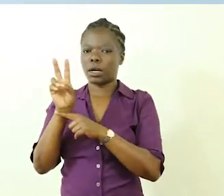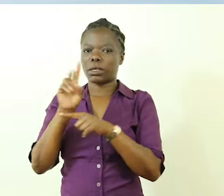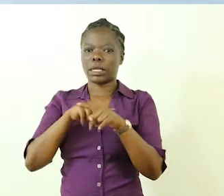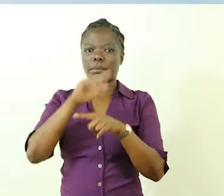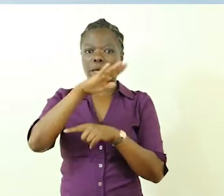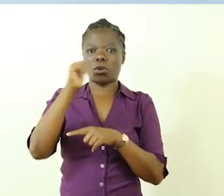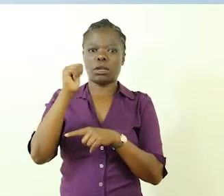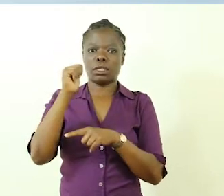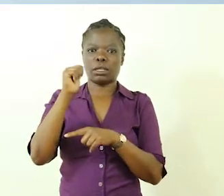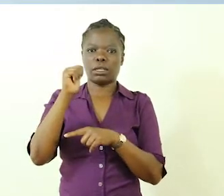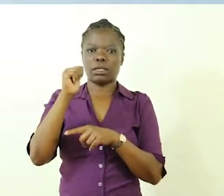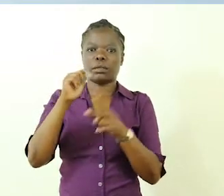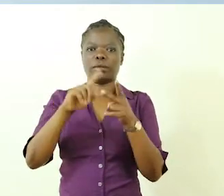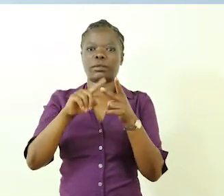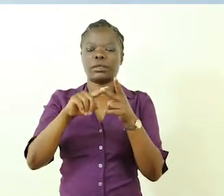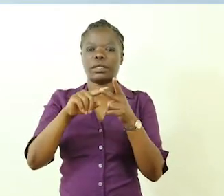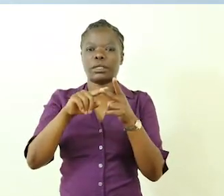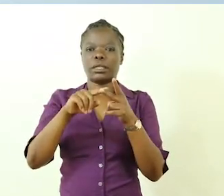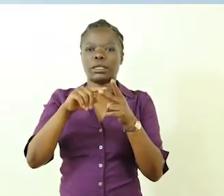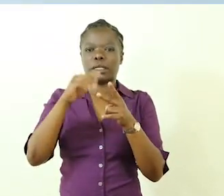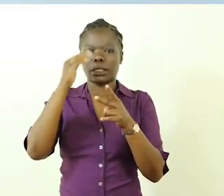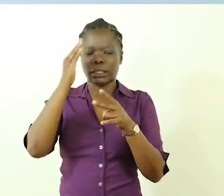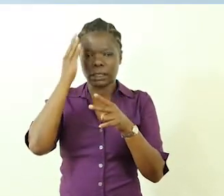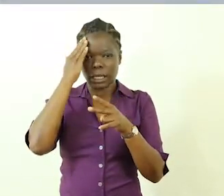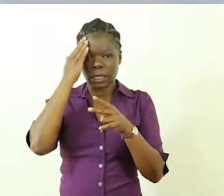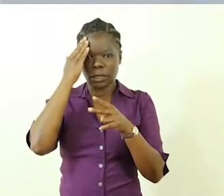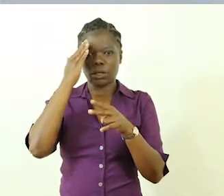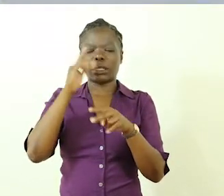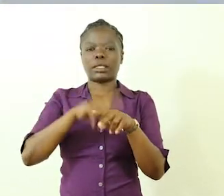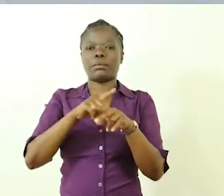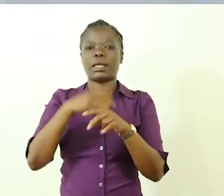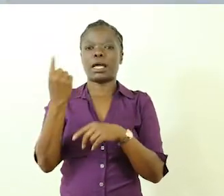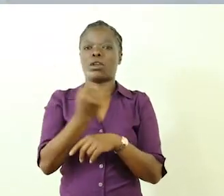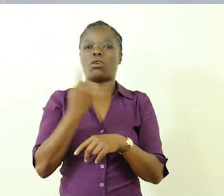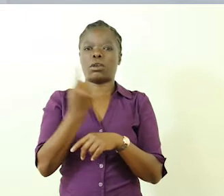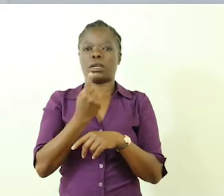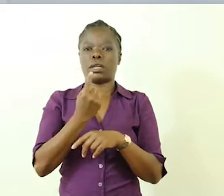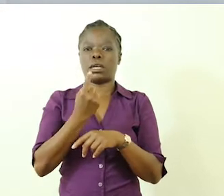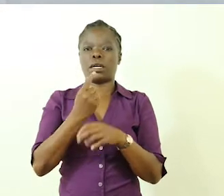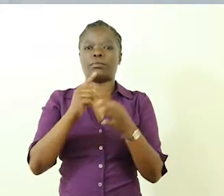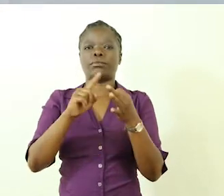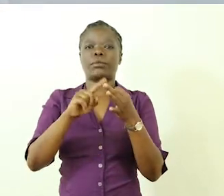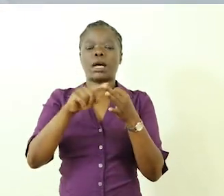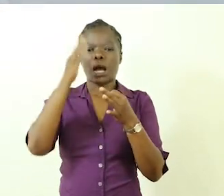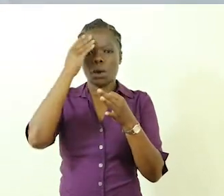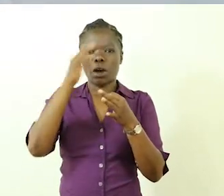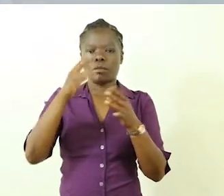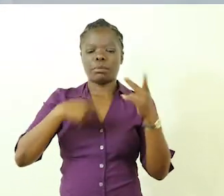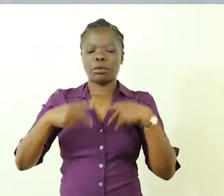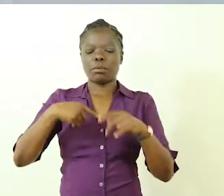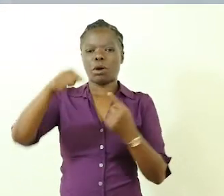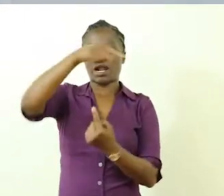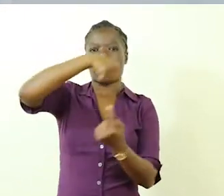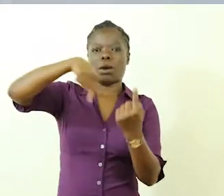when called, sense when they are alone, aware of the people around and